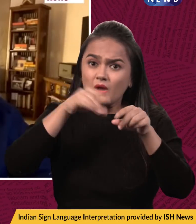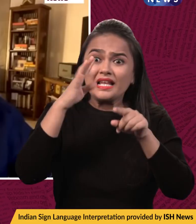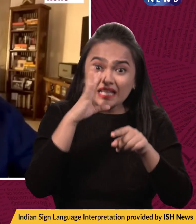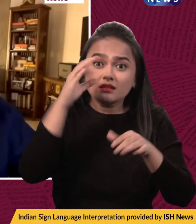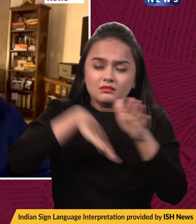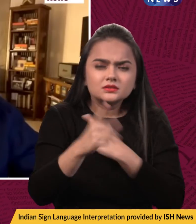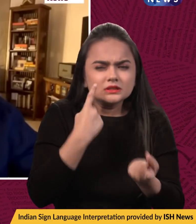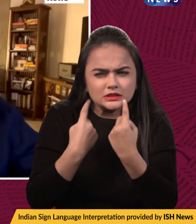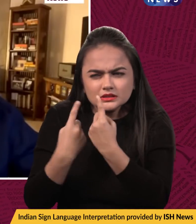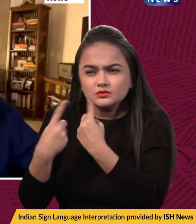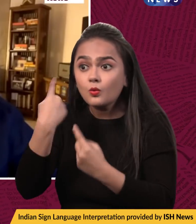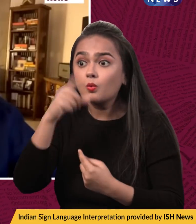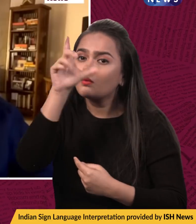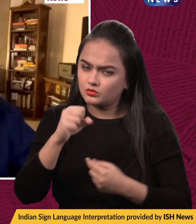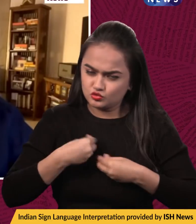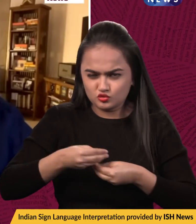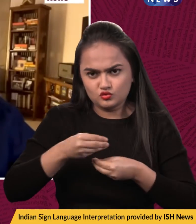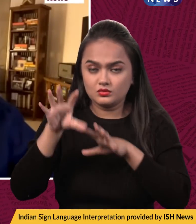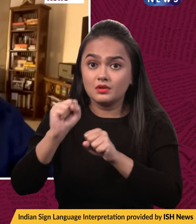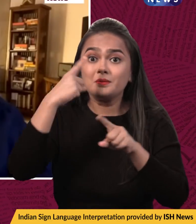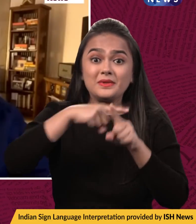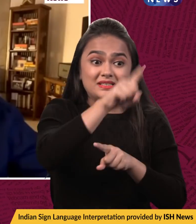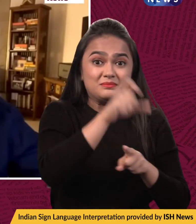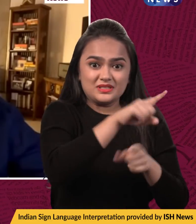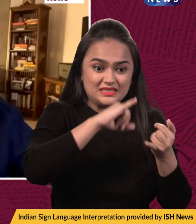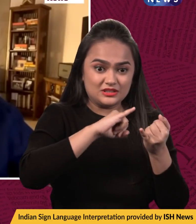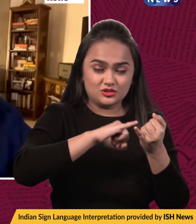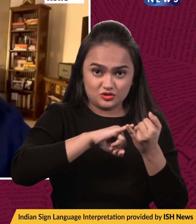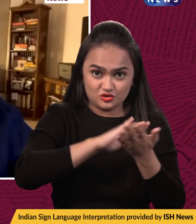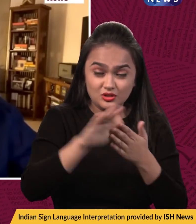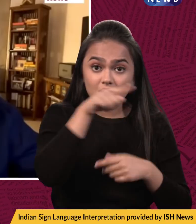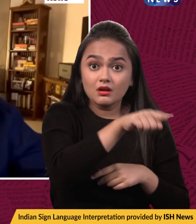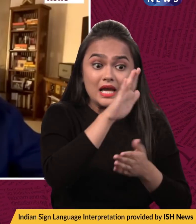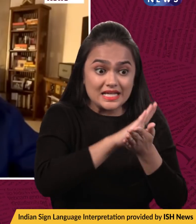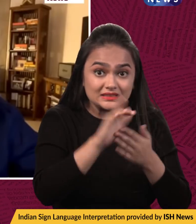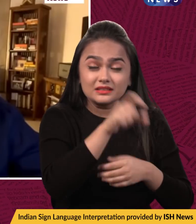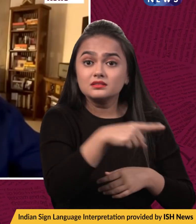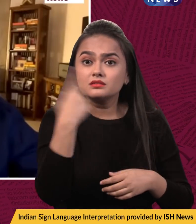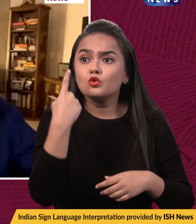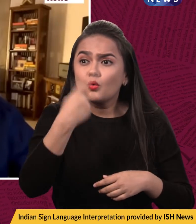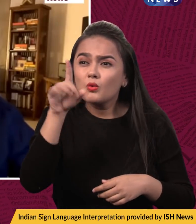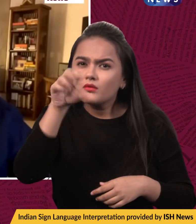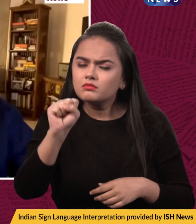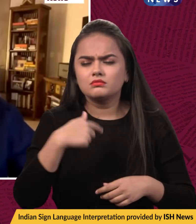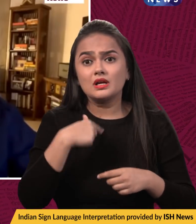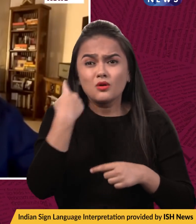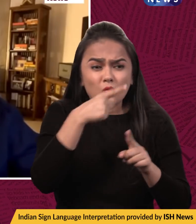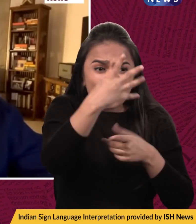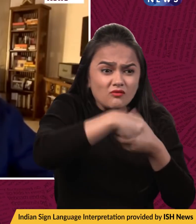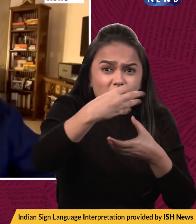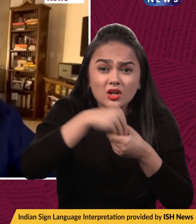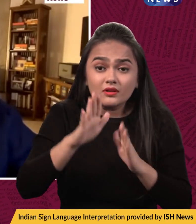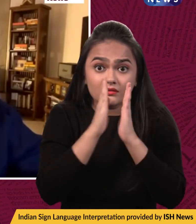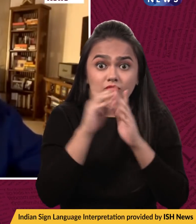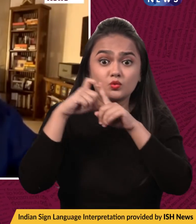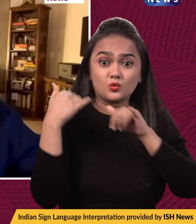masterminds. Bangladesh Prime Minister Sheikh Hasina has promised to bring justice to the culprits behind the violence, saying anyone involved in the attacks of Hindu